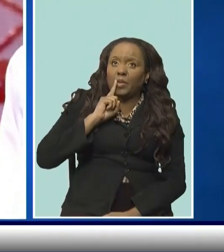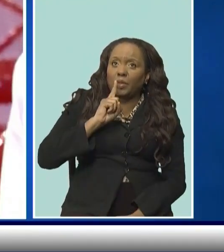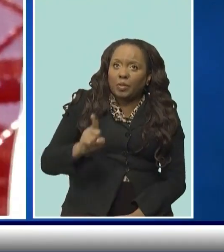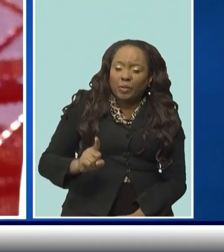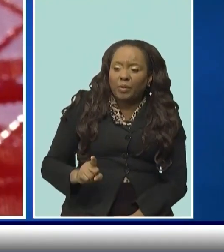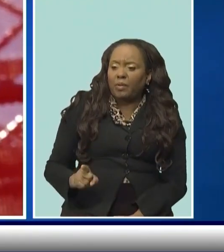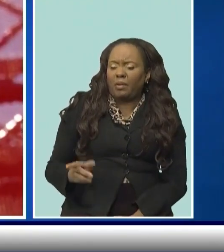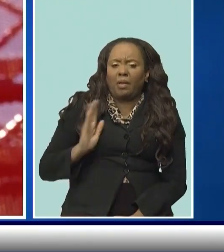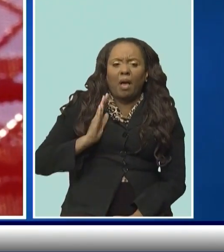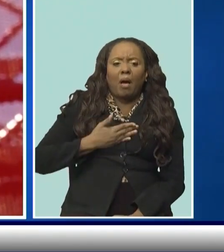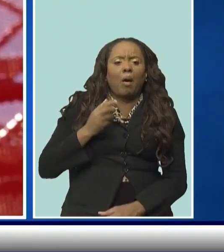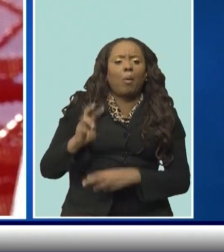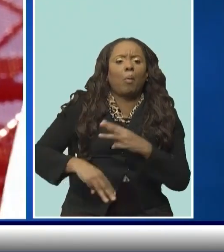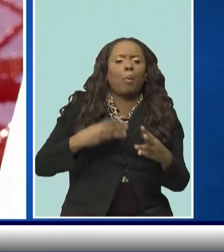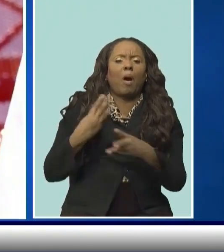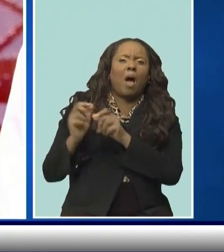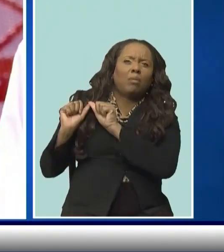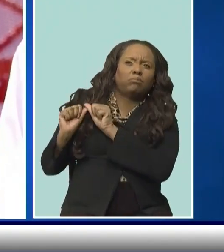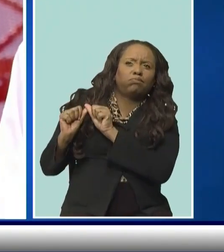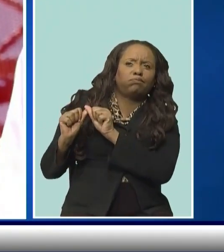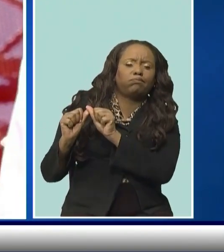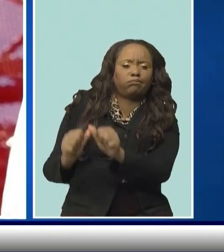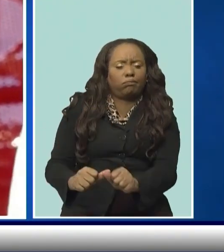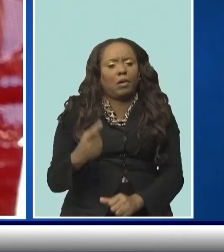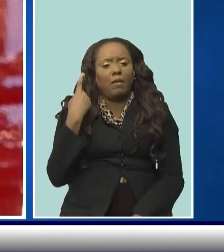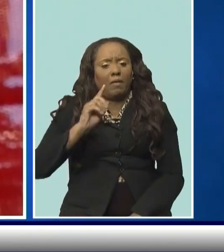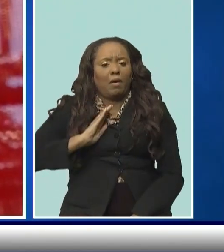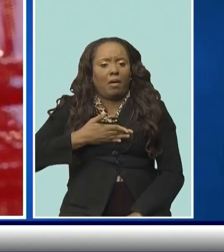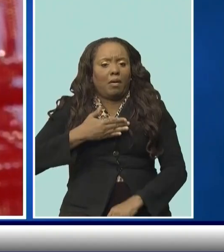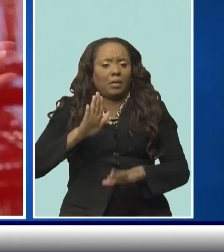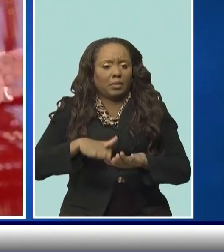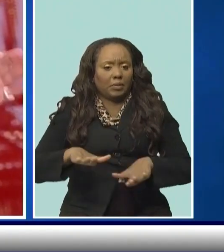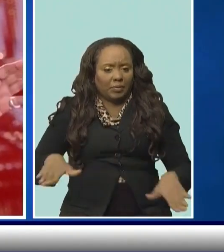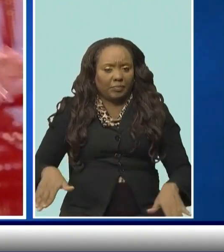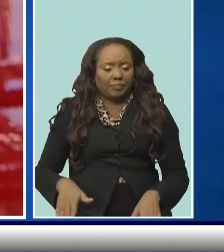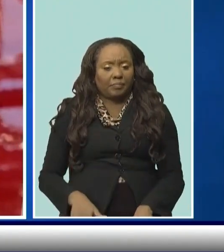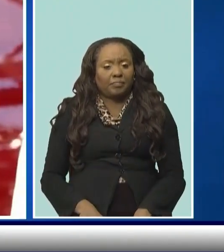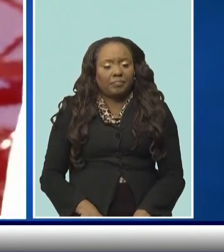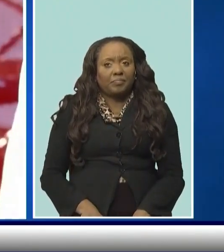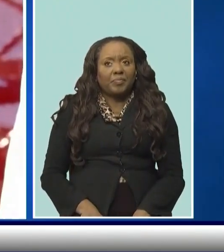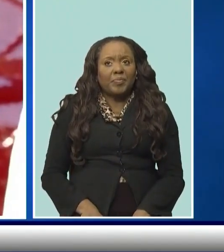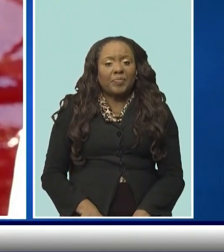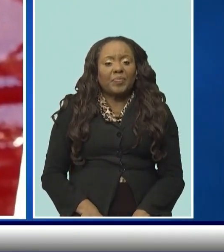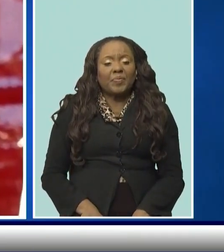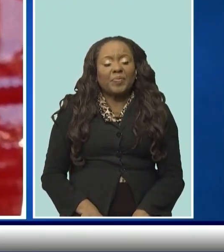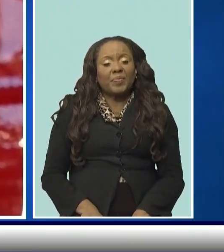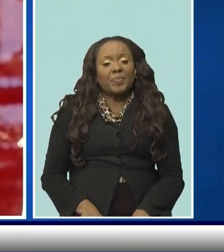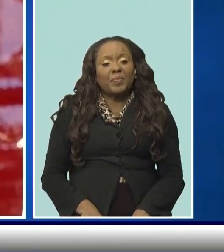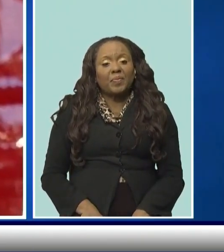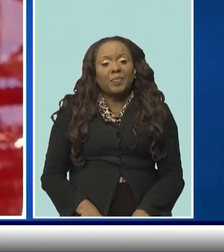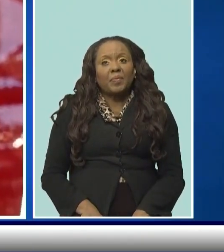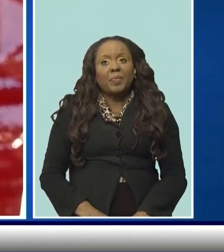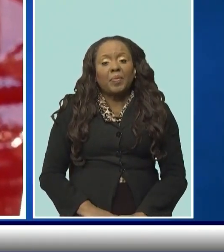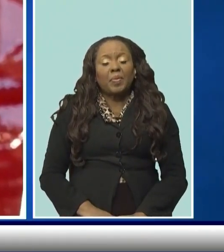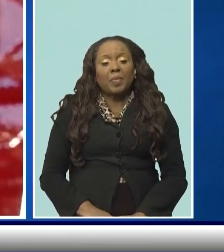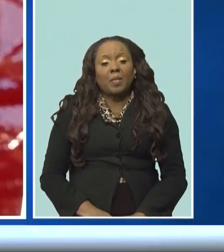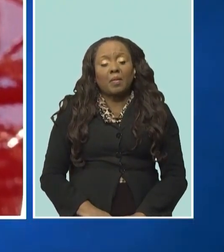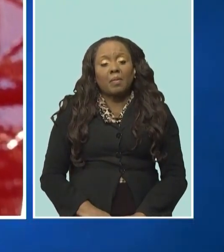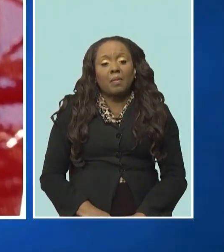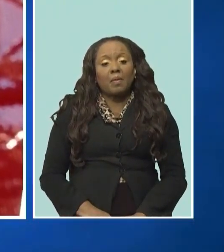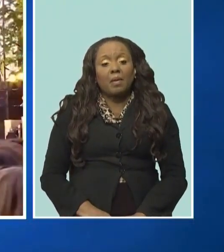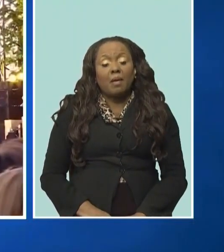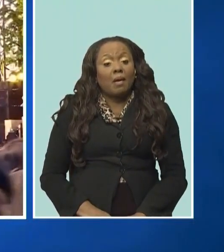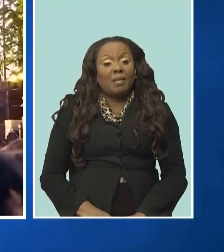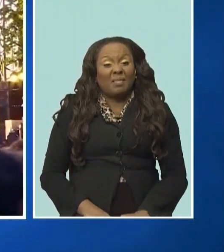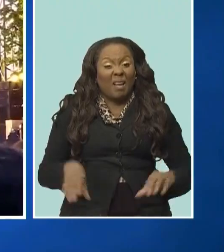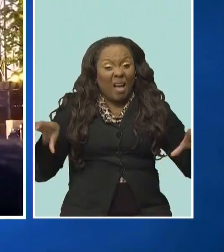a livable world for our children. And my friends, action cannot be taken sometime off in the future.